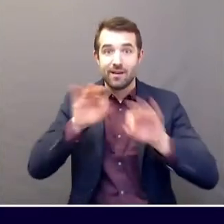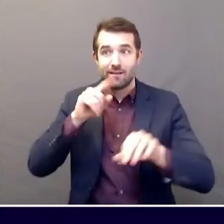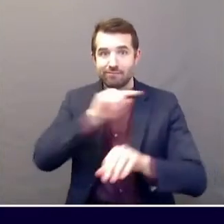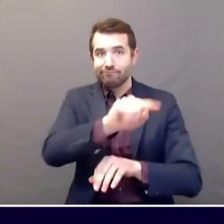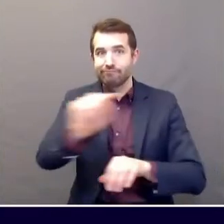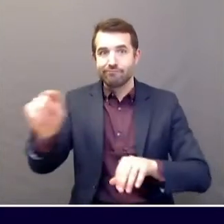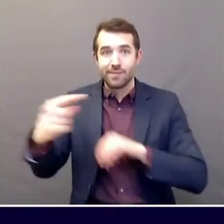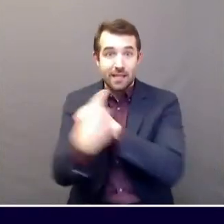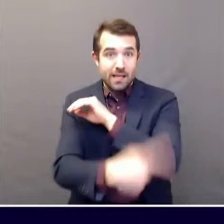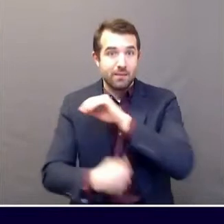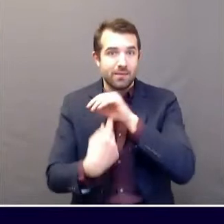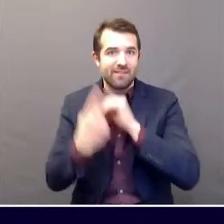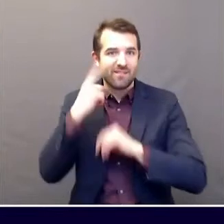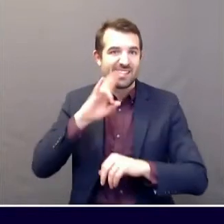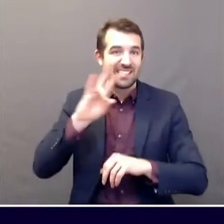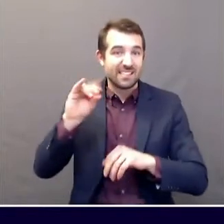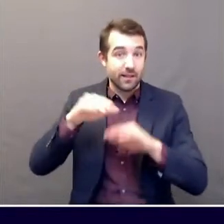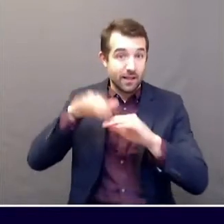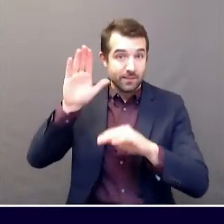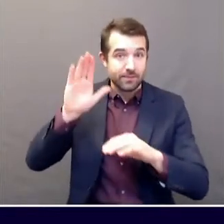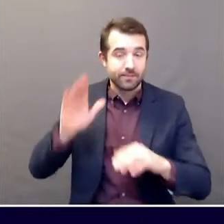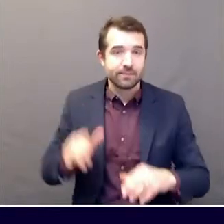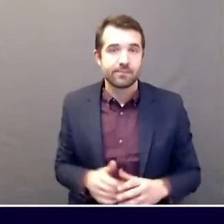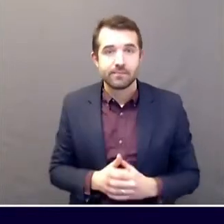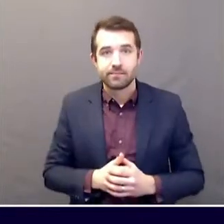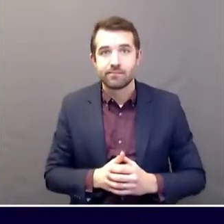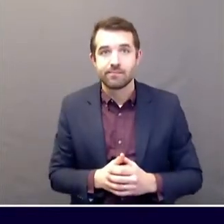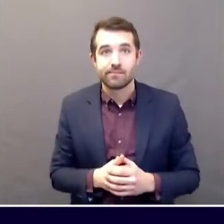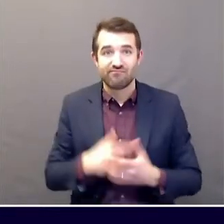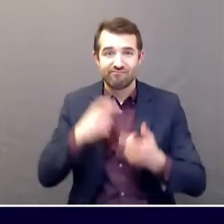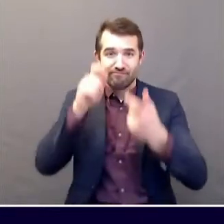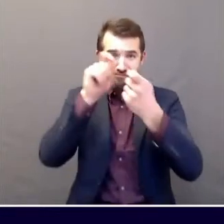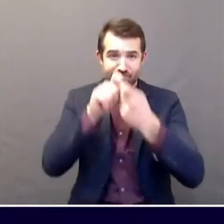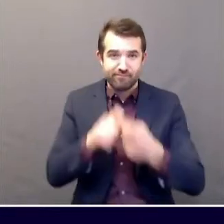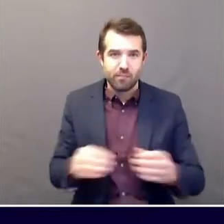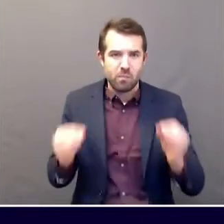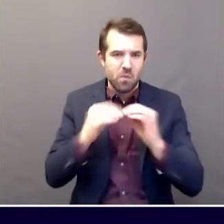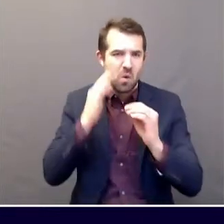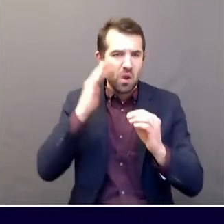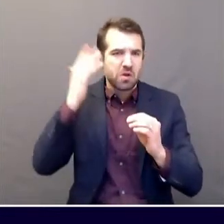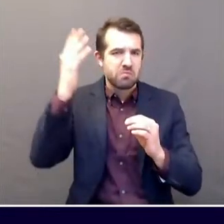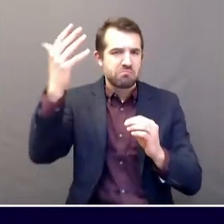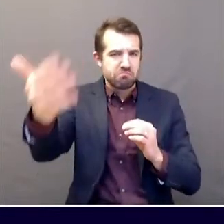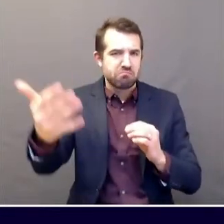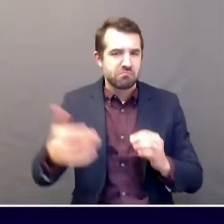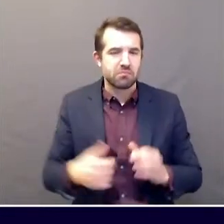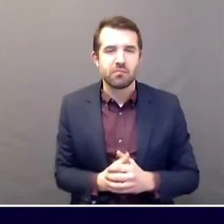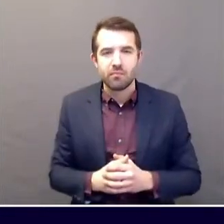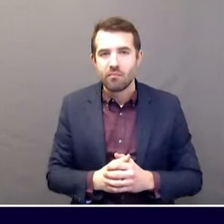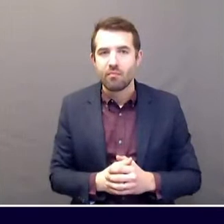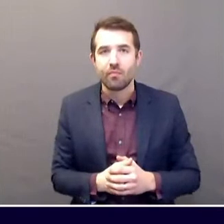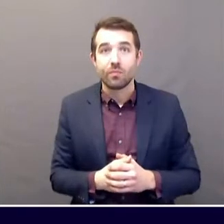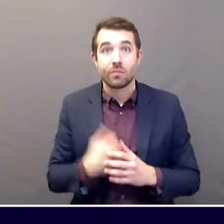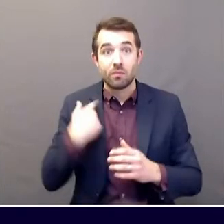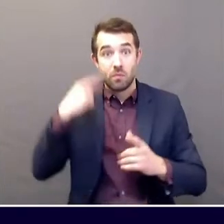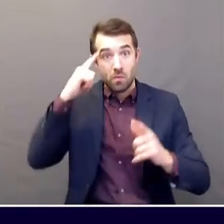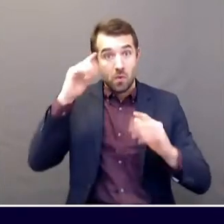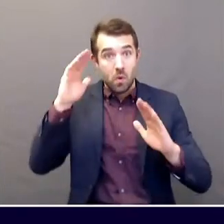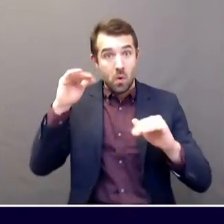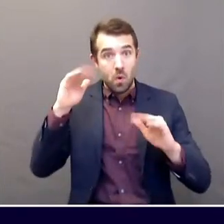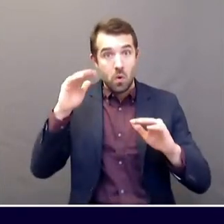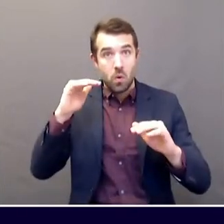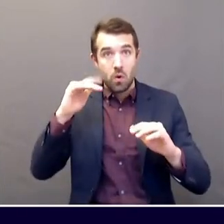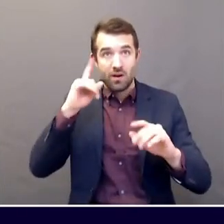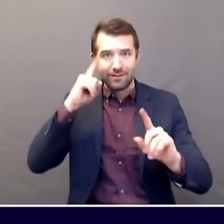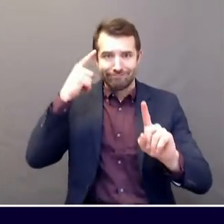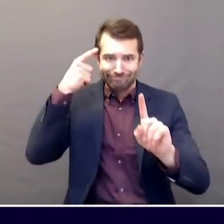to get them vaccinated. So details are to come, but that is one of many that we hope that are going to be targeted specific efforts